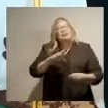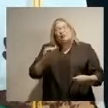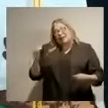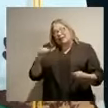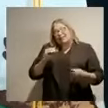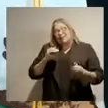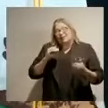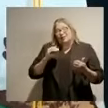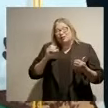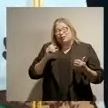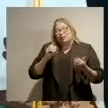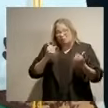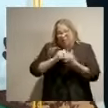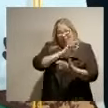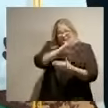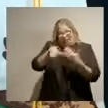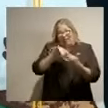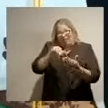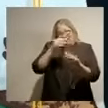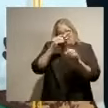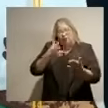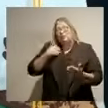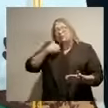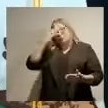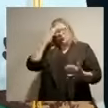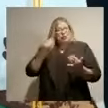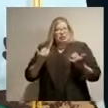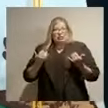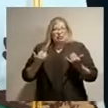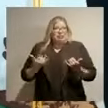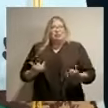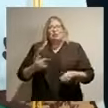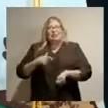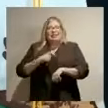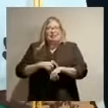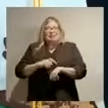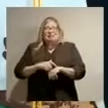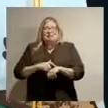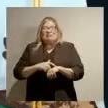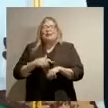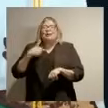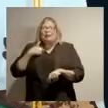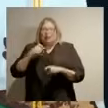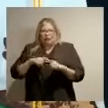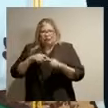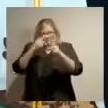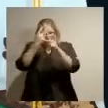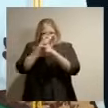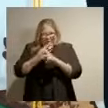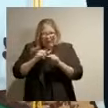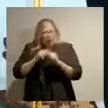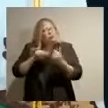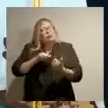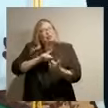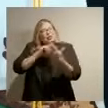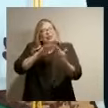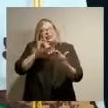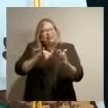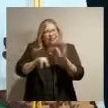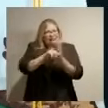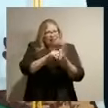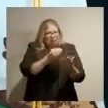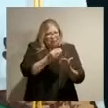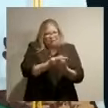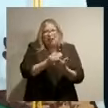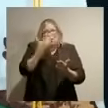that, know that this is the time that we need to address those shortfalls in order to ensure that the state is